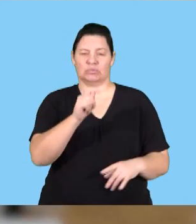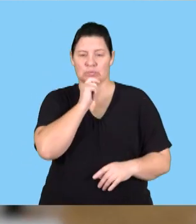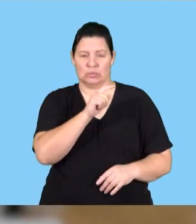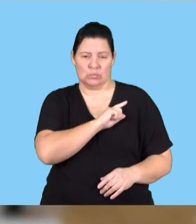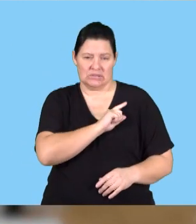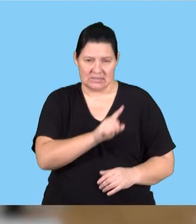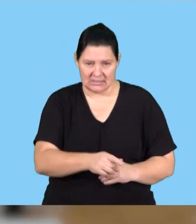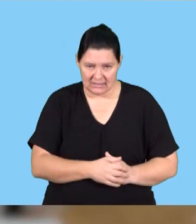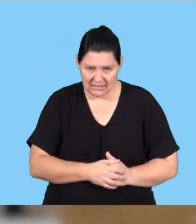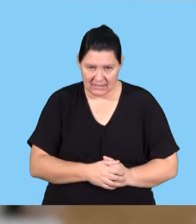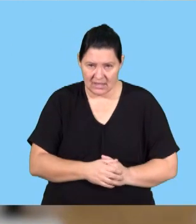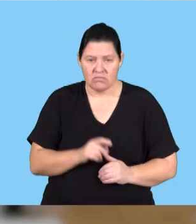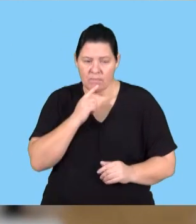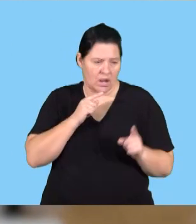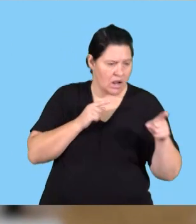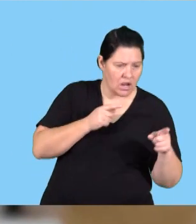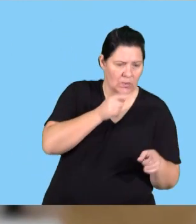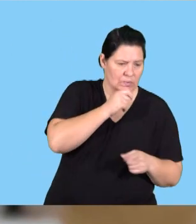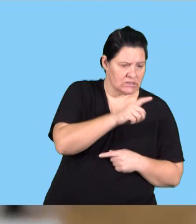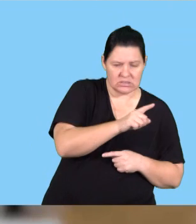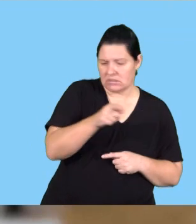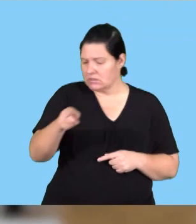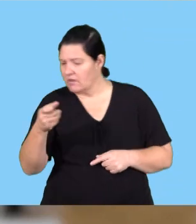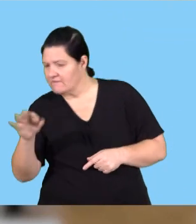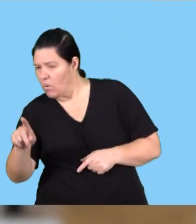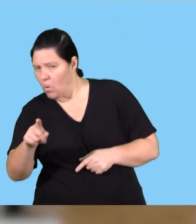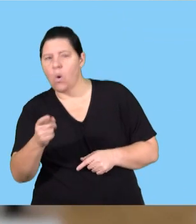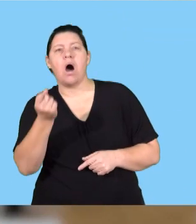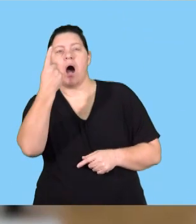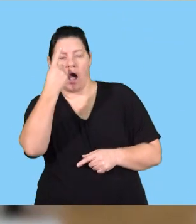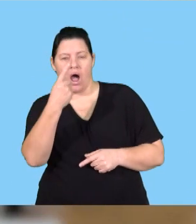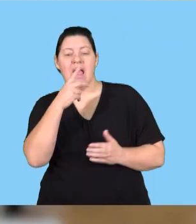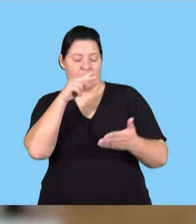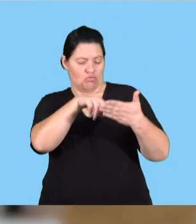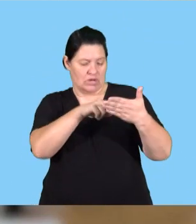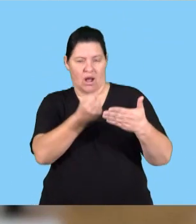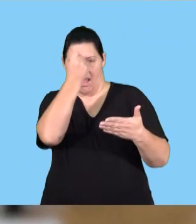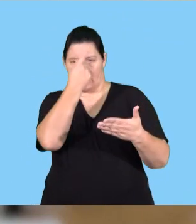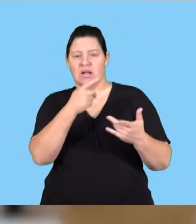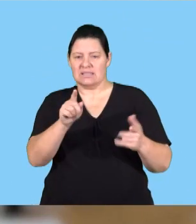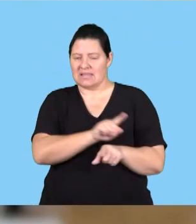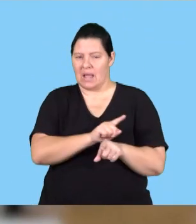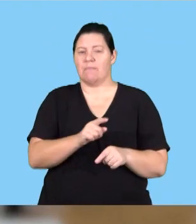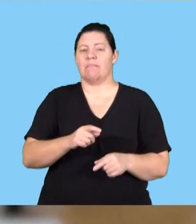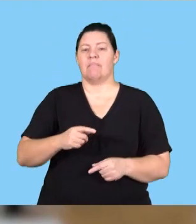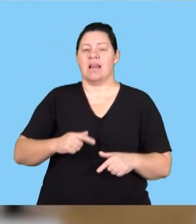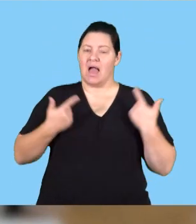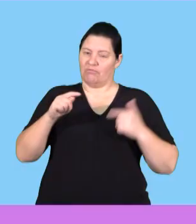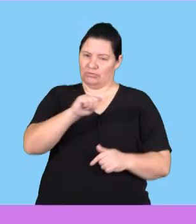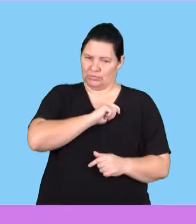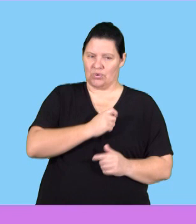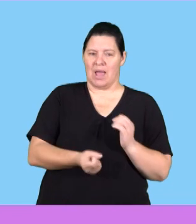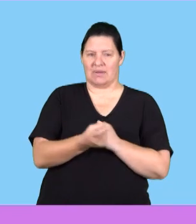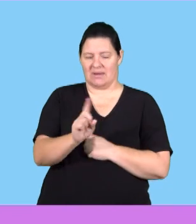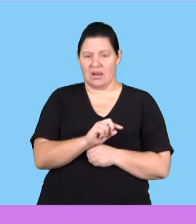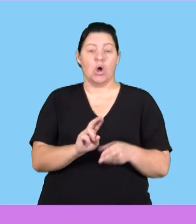you know when to use these terminologies appropriately in real life as well. So the unit